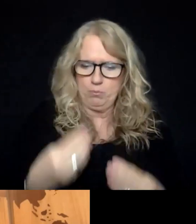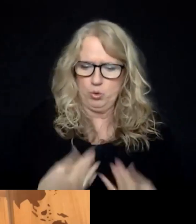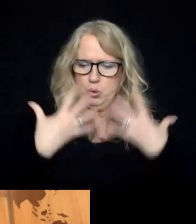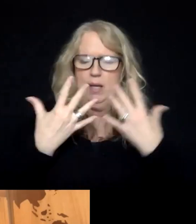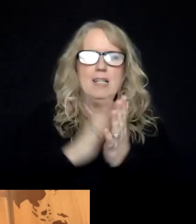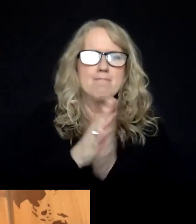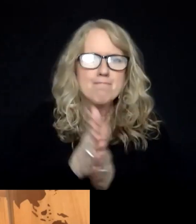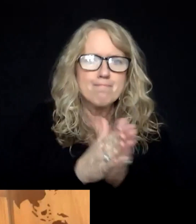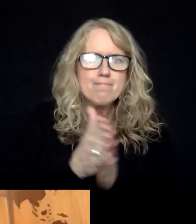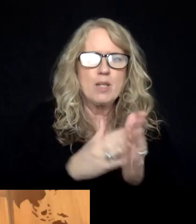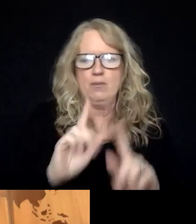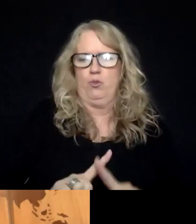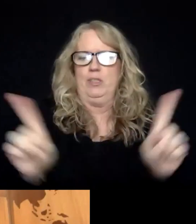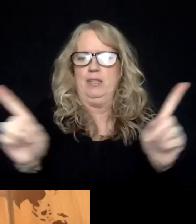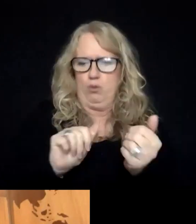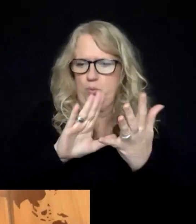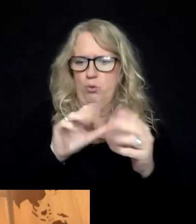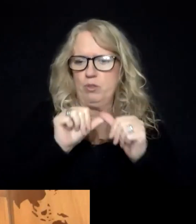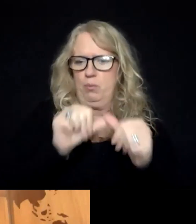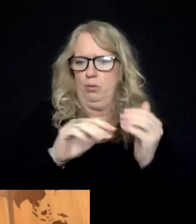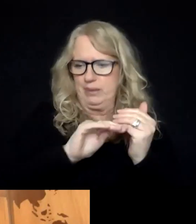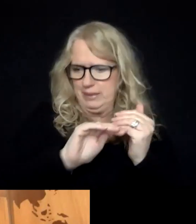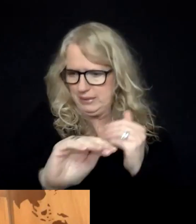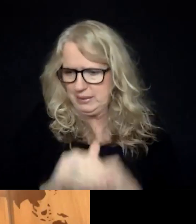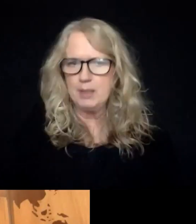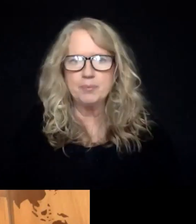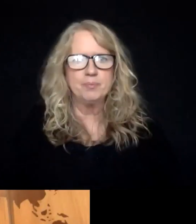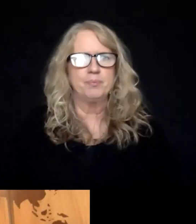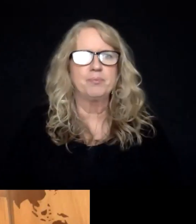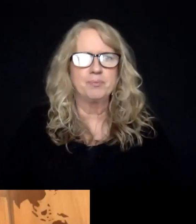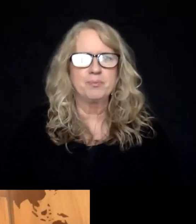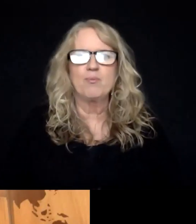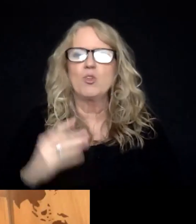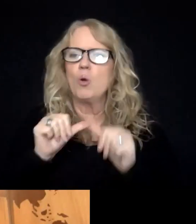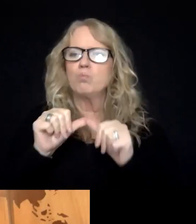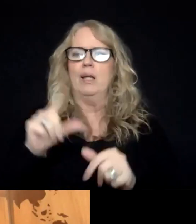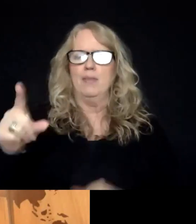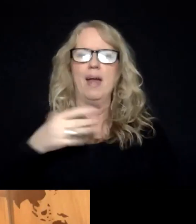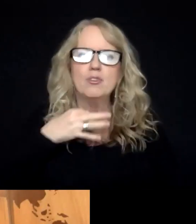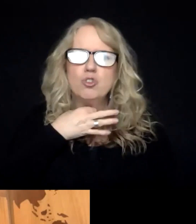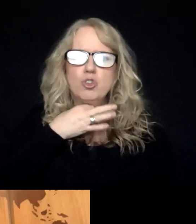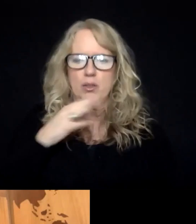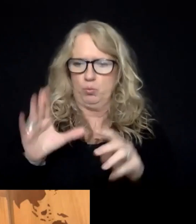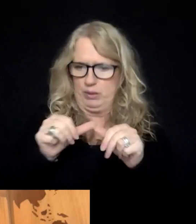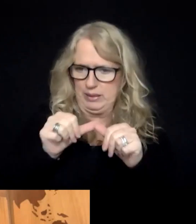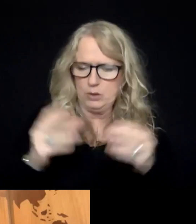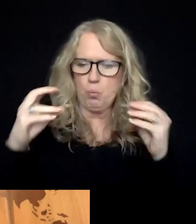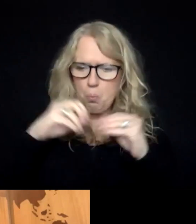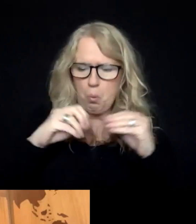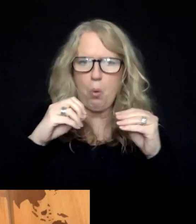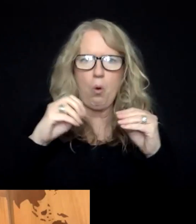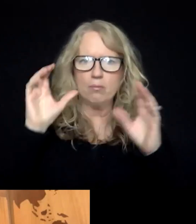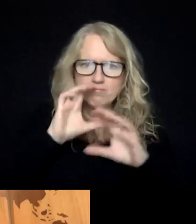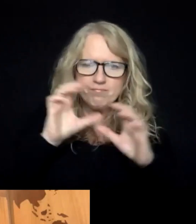approach is what will sustain you. So it's keeping up the curiosity as you're continuing to explore seems to